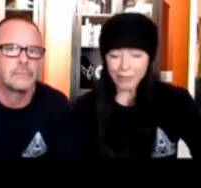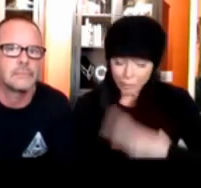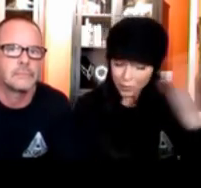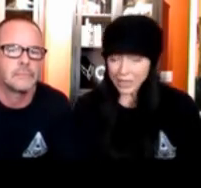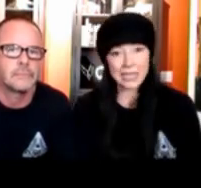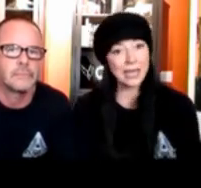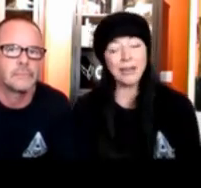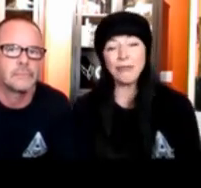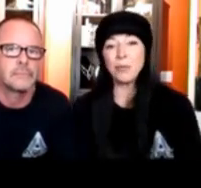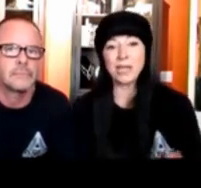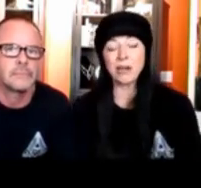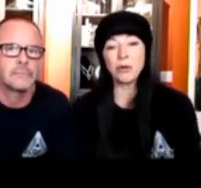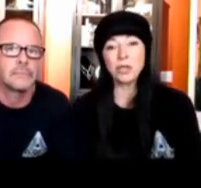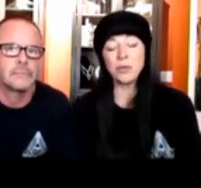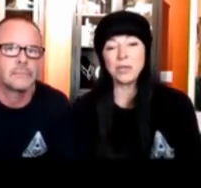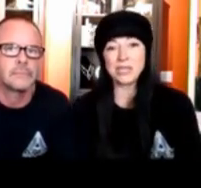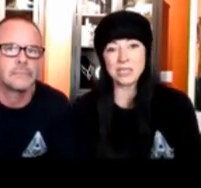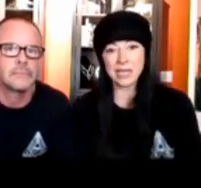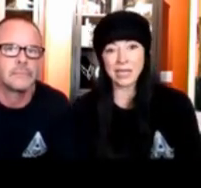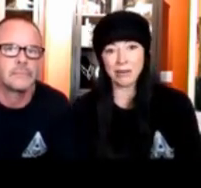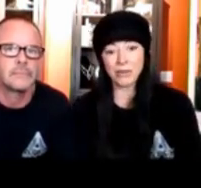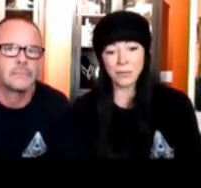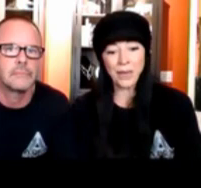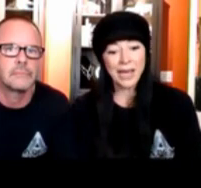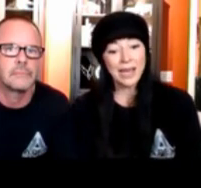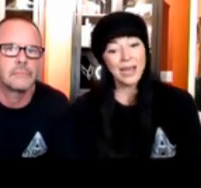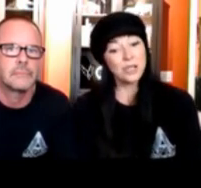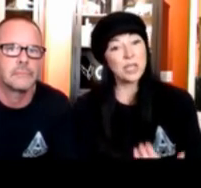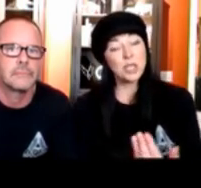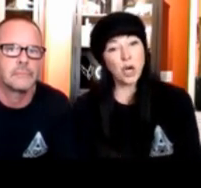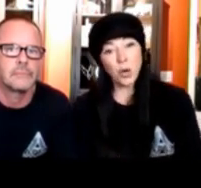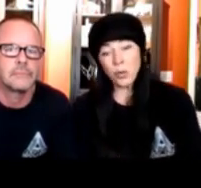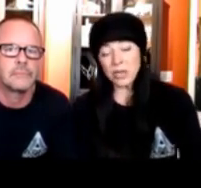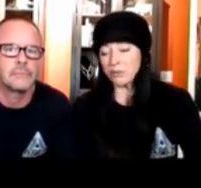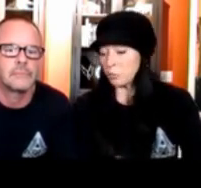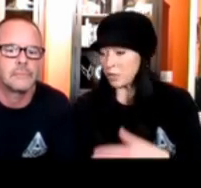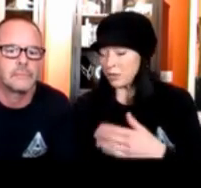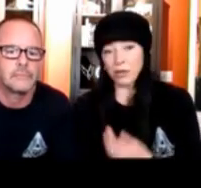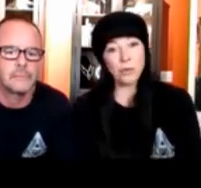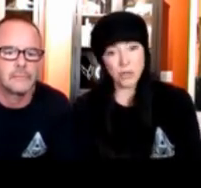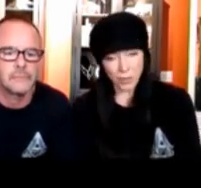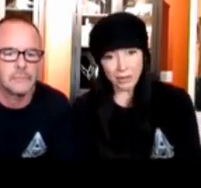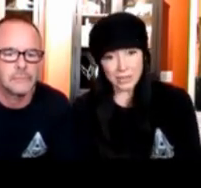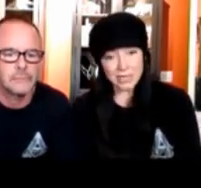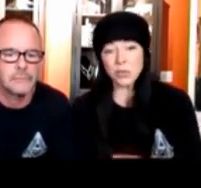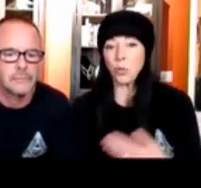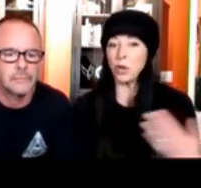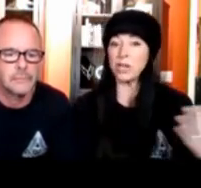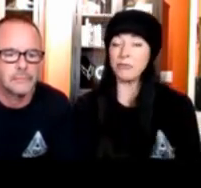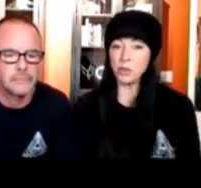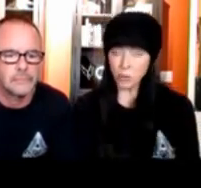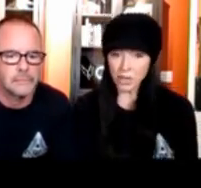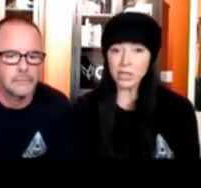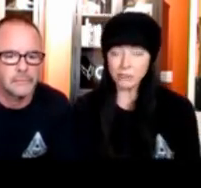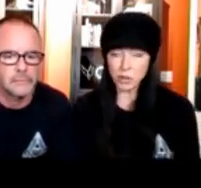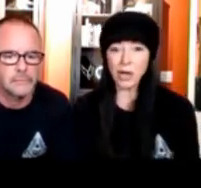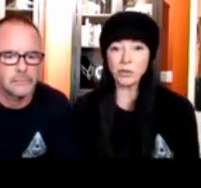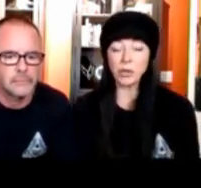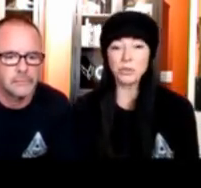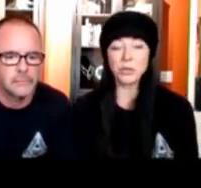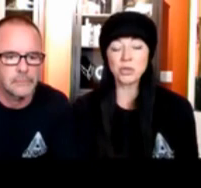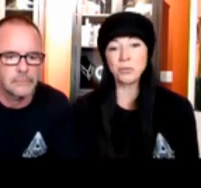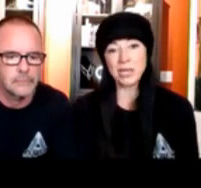take everybody, our whole community, to take care of them. You can go with your parents, or if you